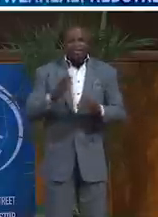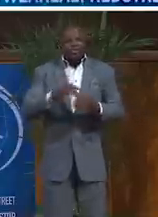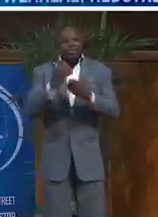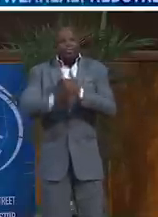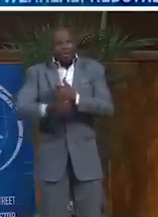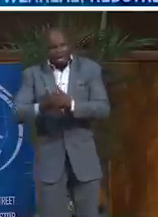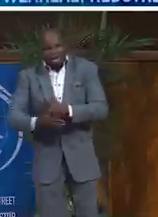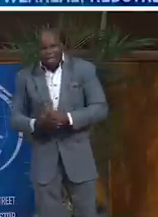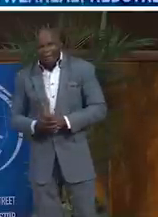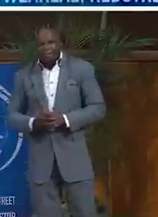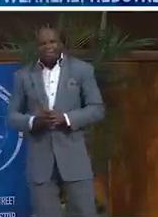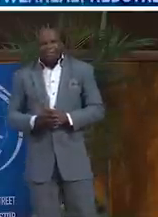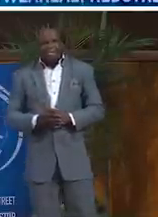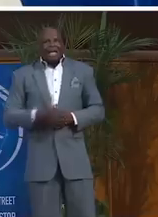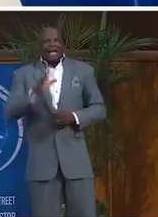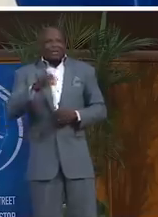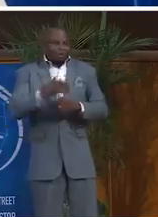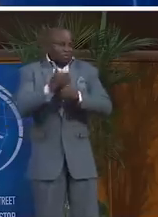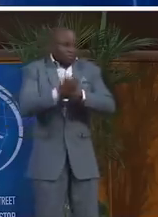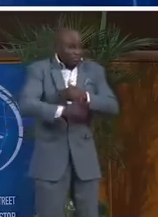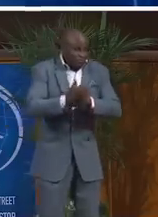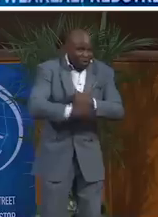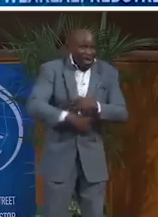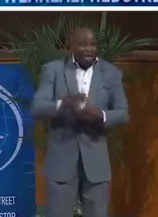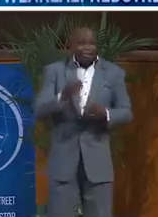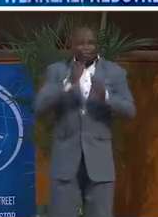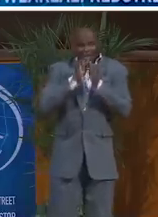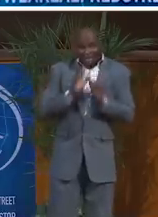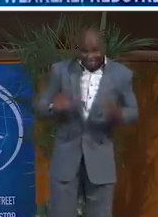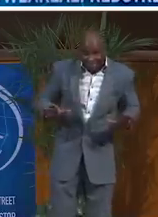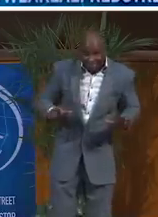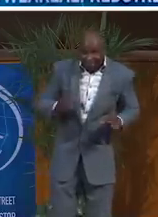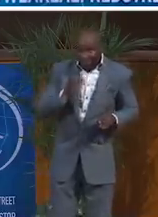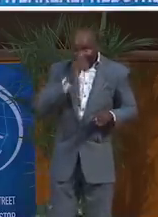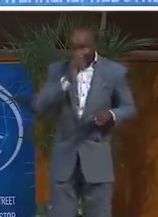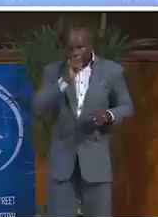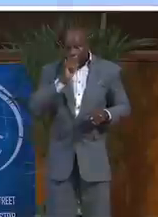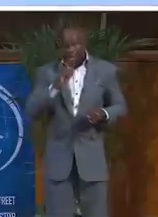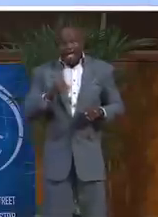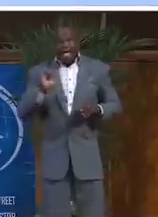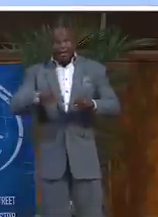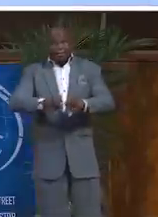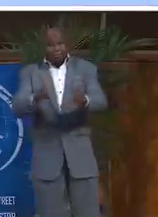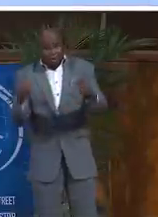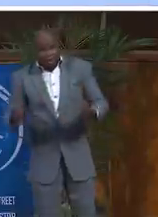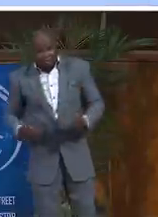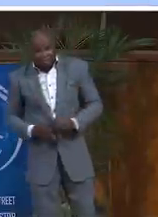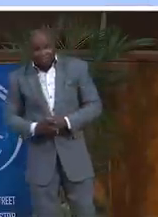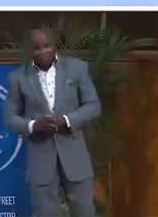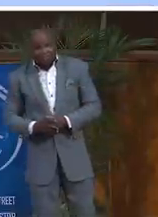bread. And he took bread and blessed it, and he broke it,